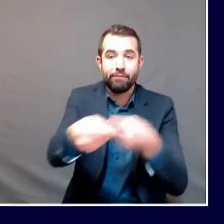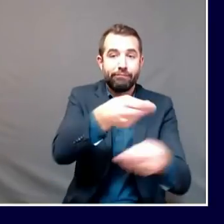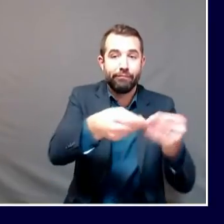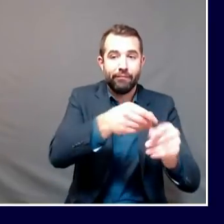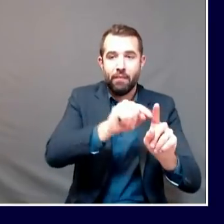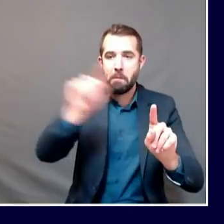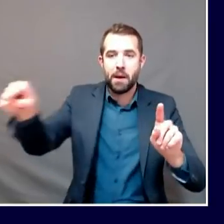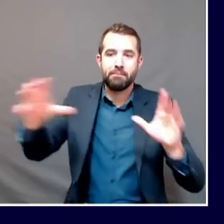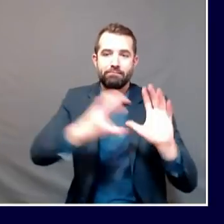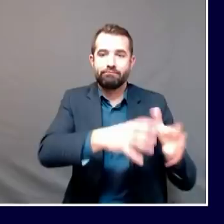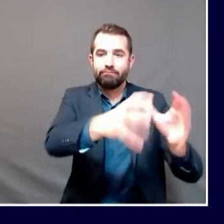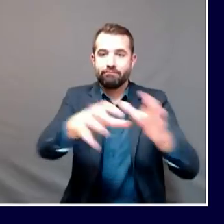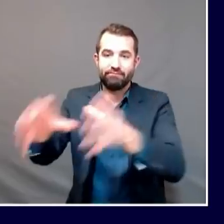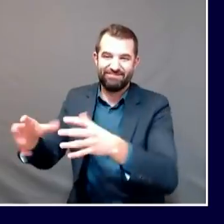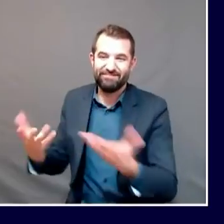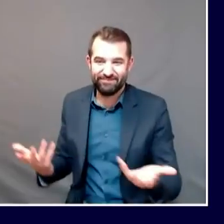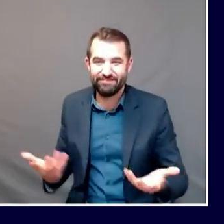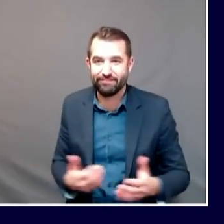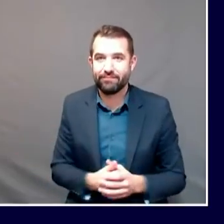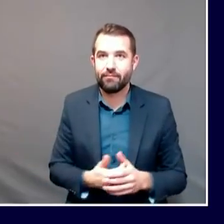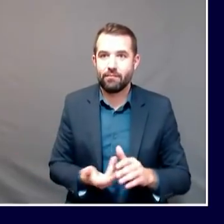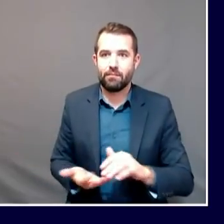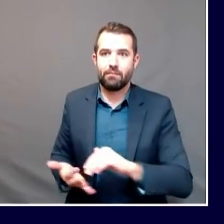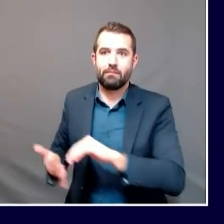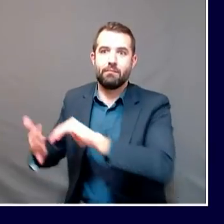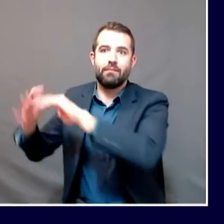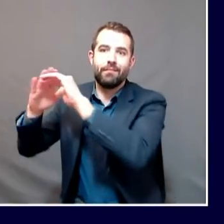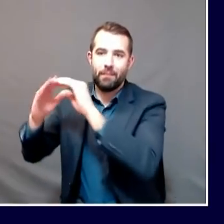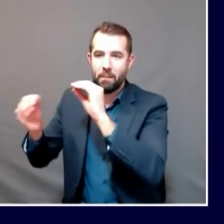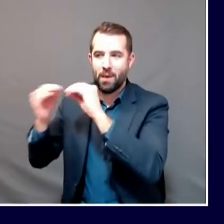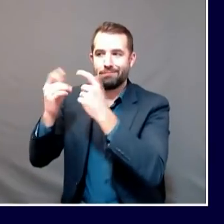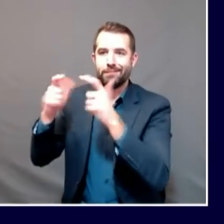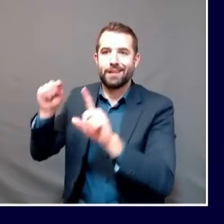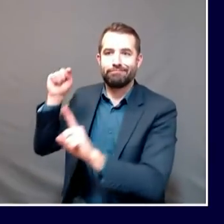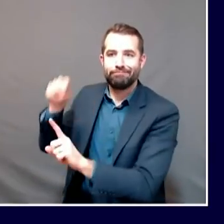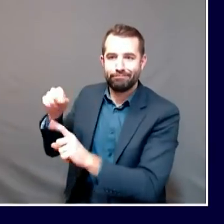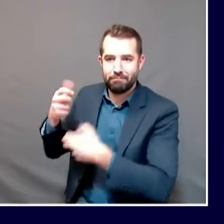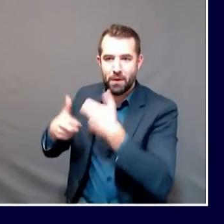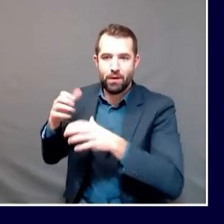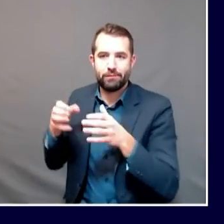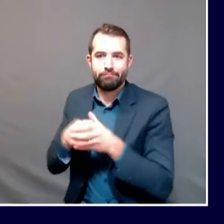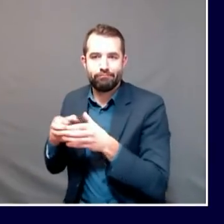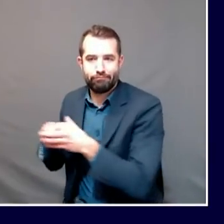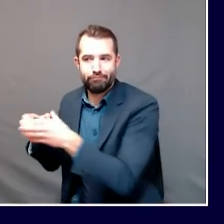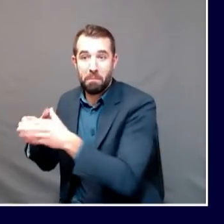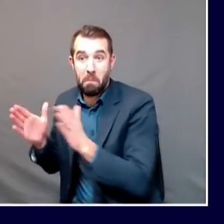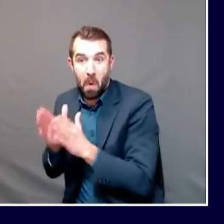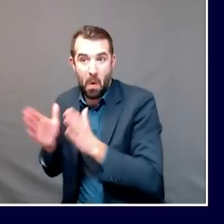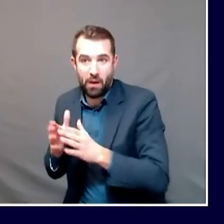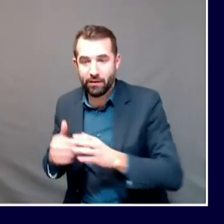Okay, thank you, Dr. Shah. Yep, thanks, Bill. And to round us out for the afternoon, I will go to Patrick Whittle from the AP.